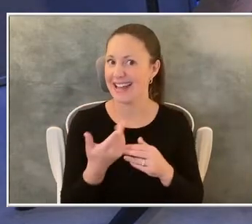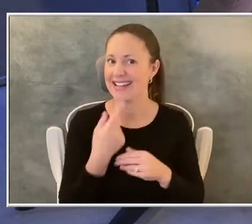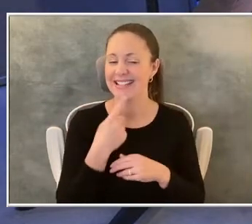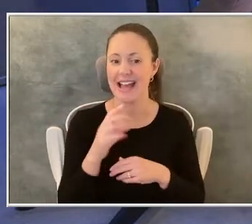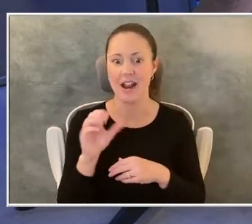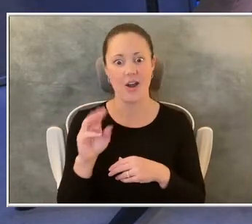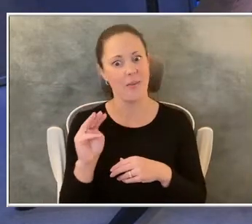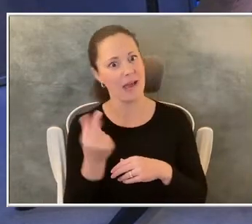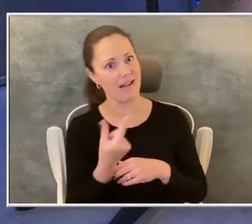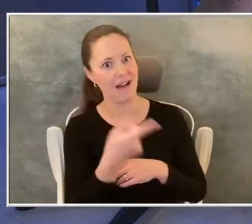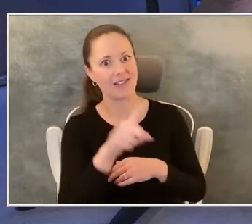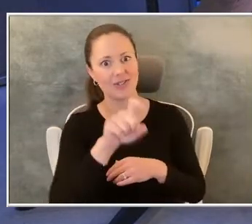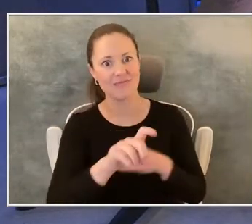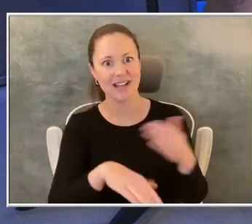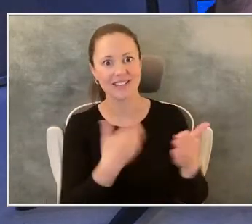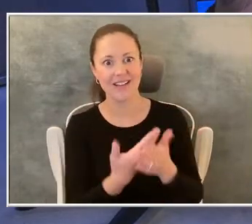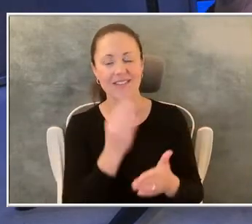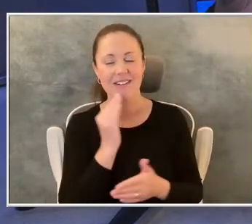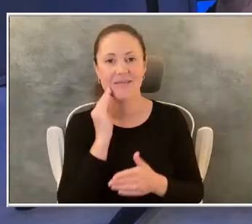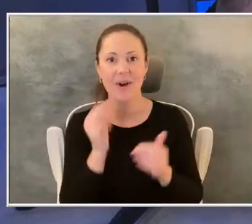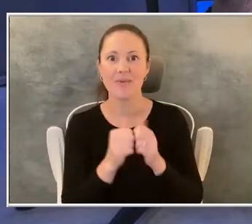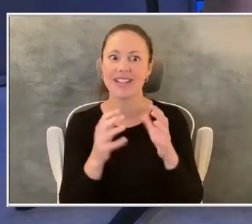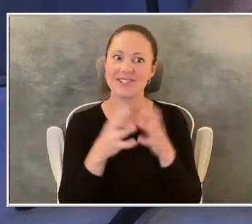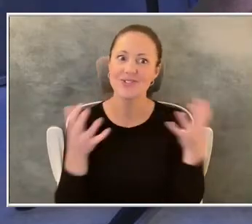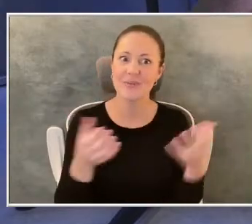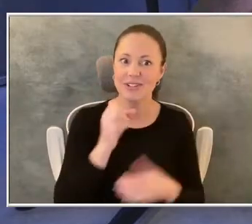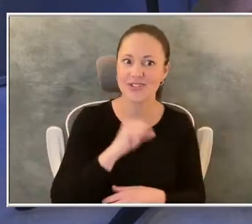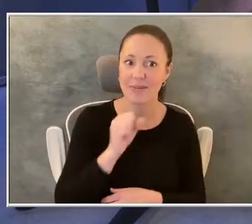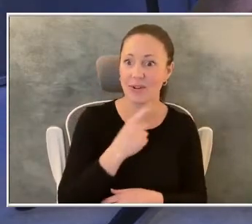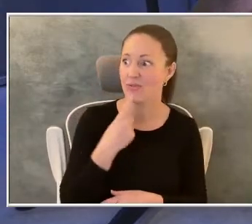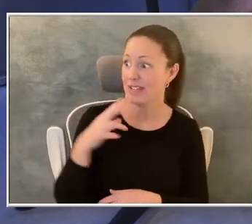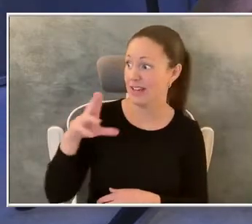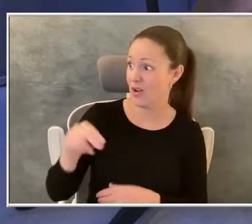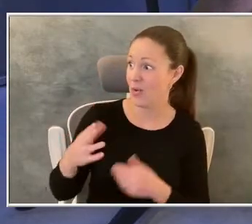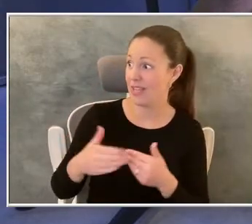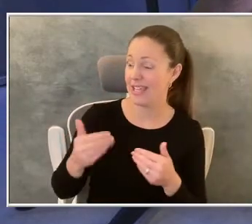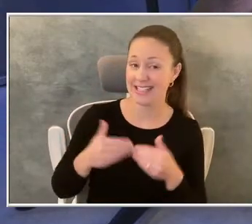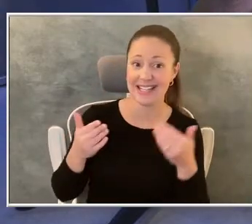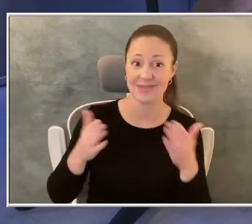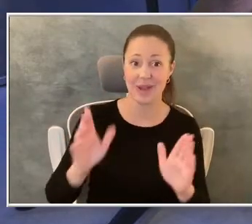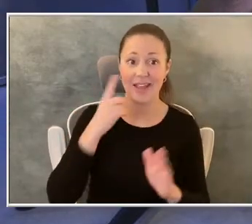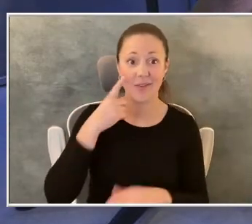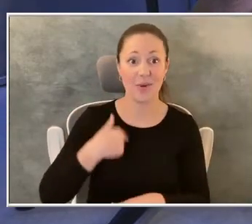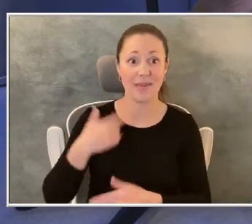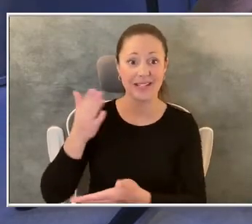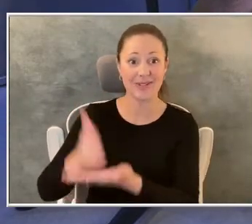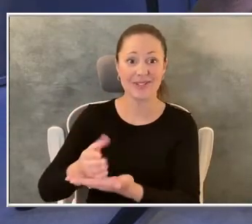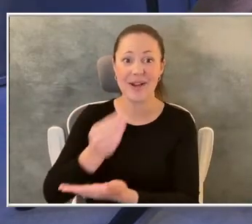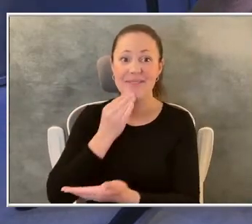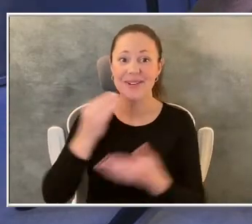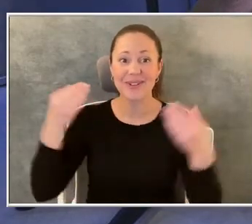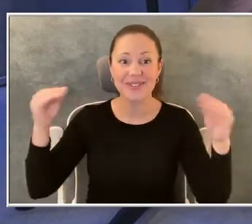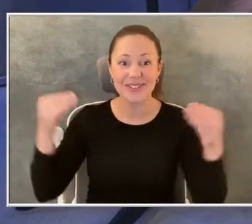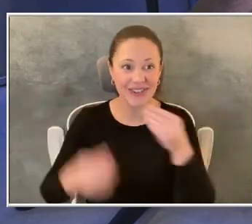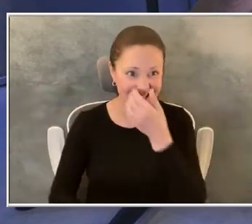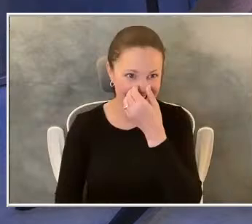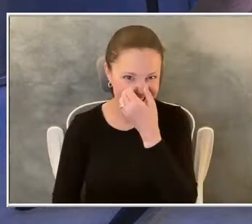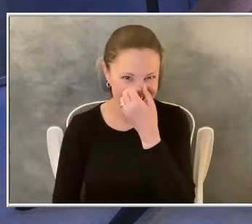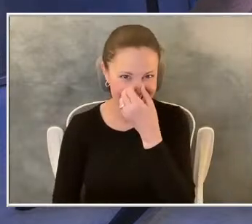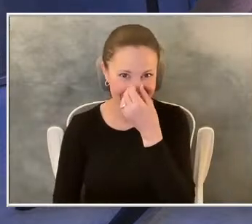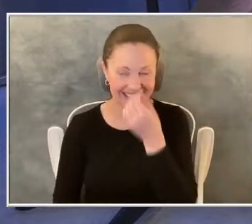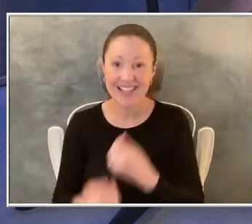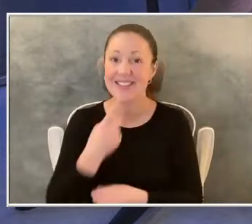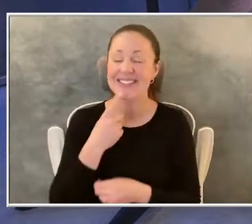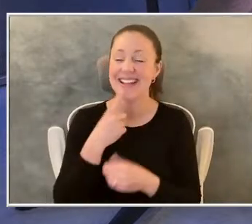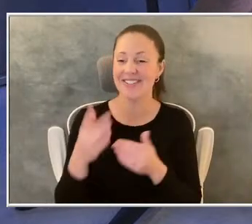home with so much ice cream." And you said, "No, the easiest way to get it, you would just stop at the grocery store and I buy forget. it." You said it was so easy just to go buy it, because